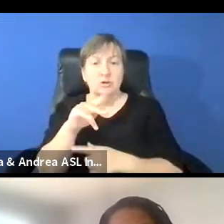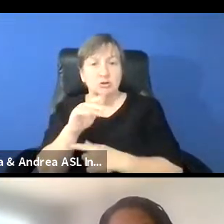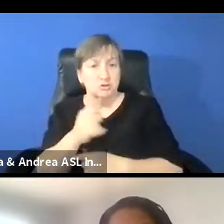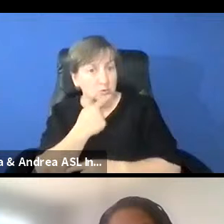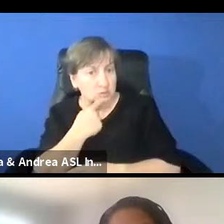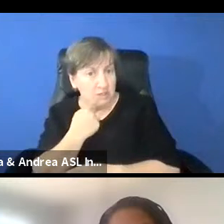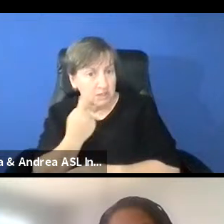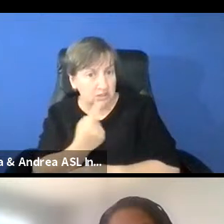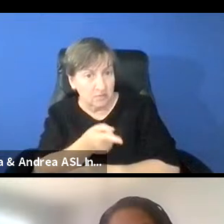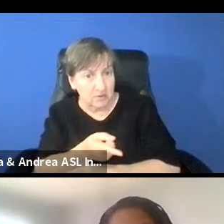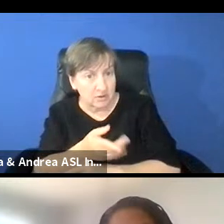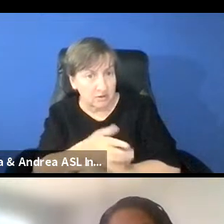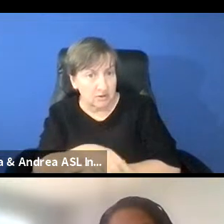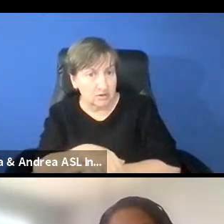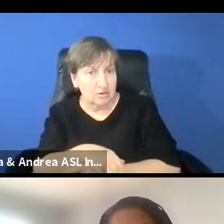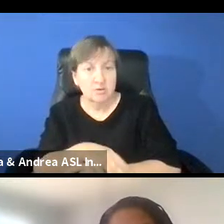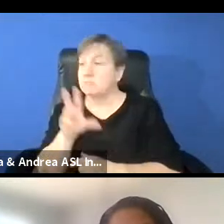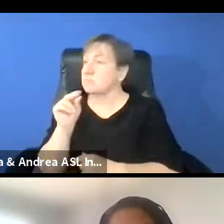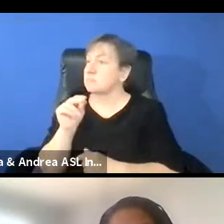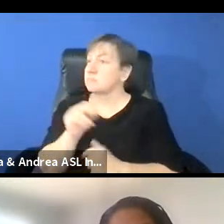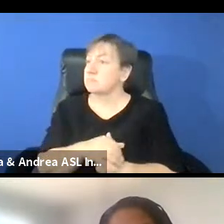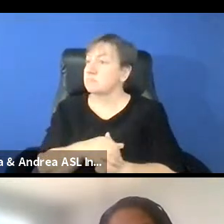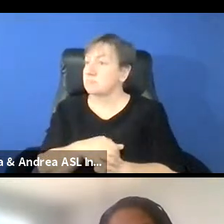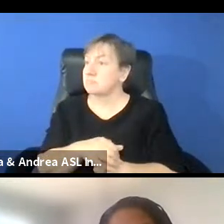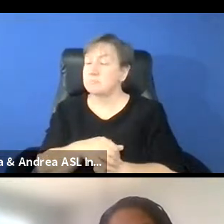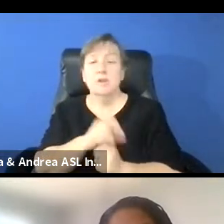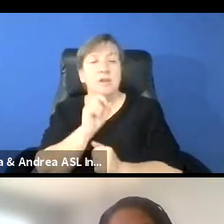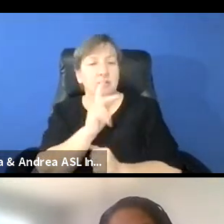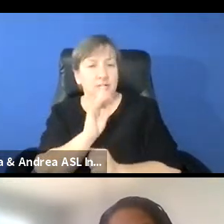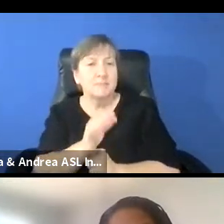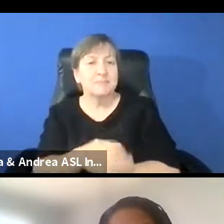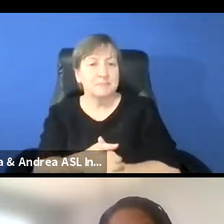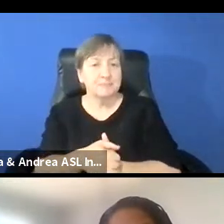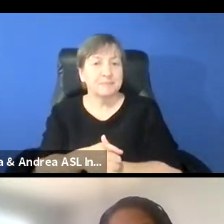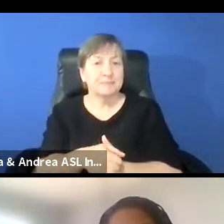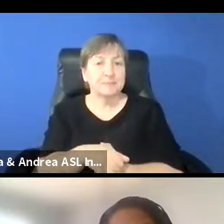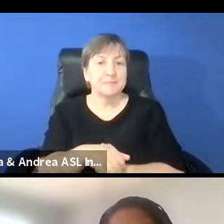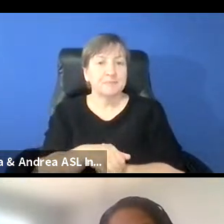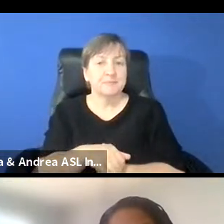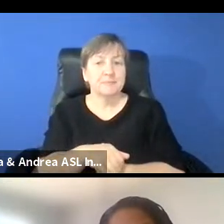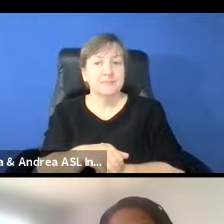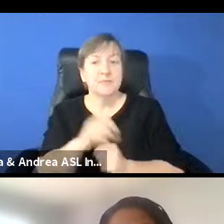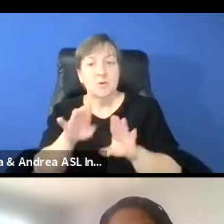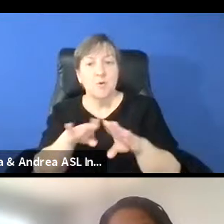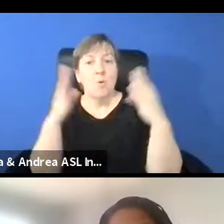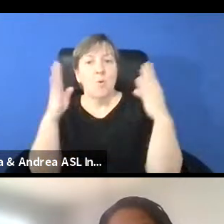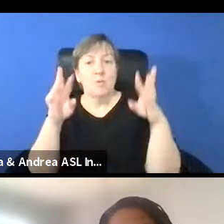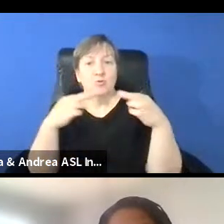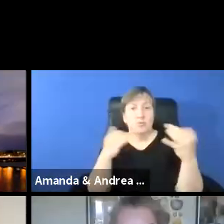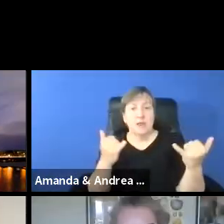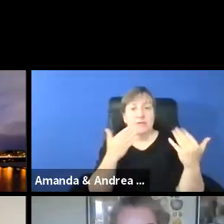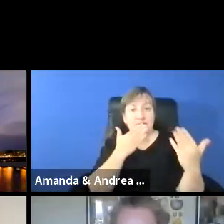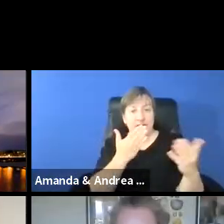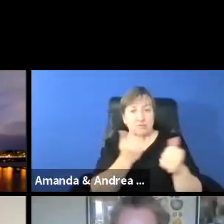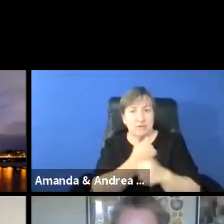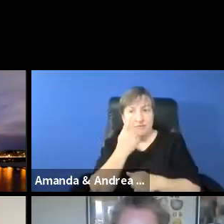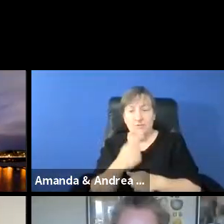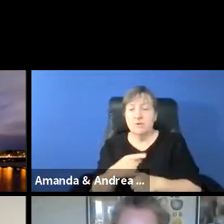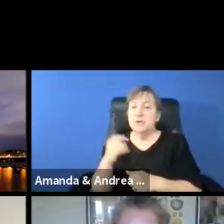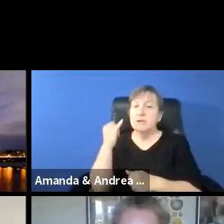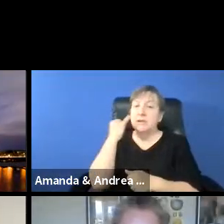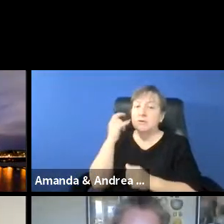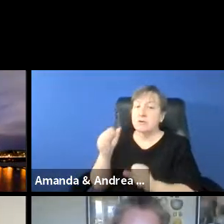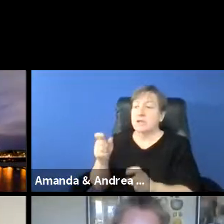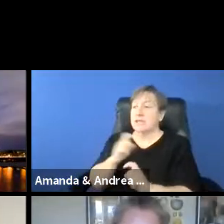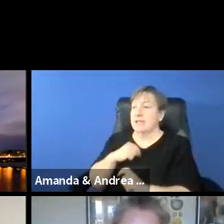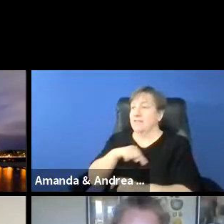something? No. Okay. Opening the rooms now. Thank you, everybody. And if you could just give us